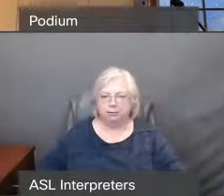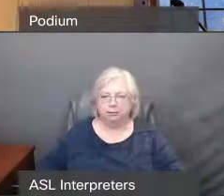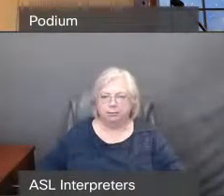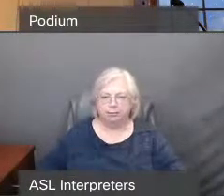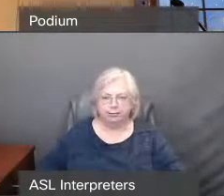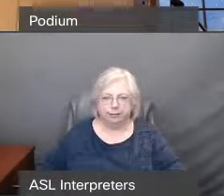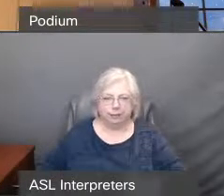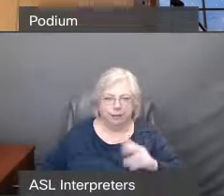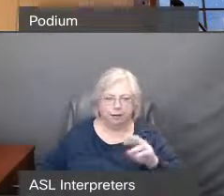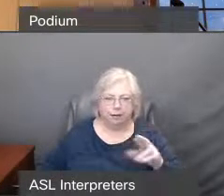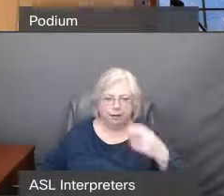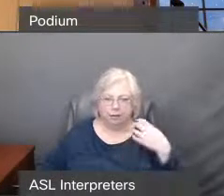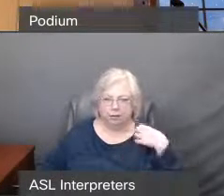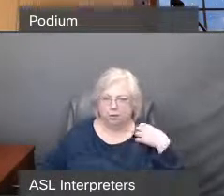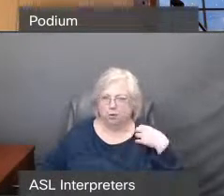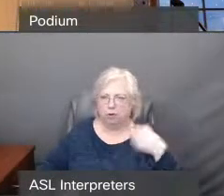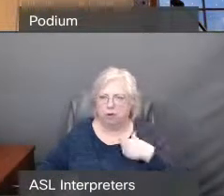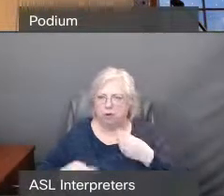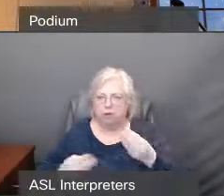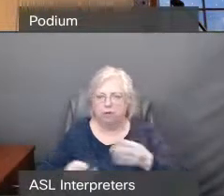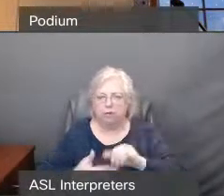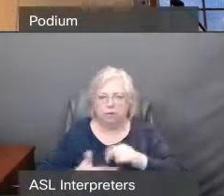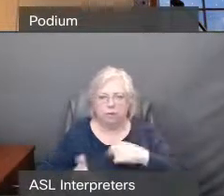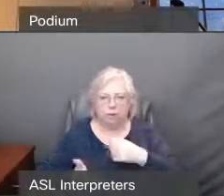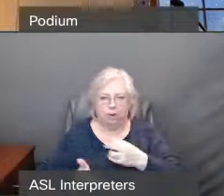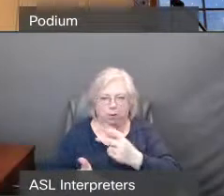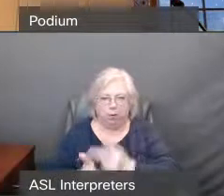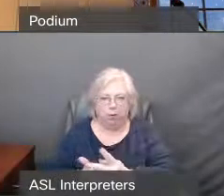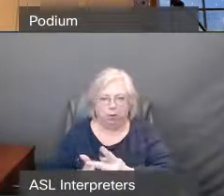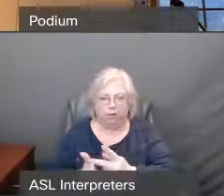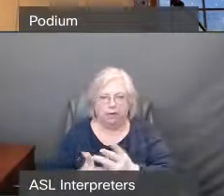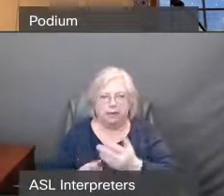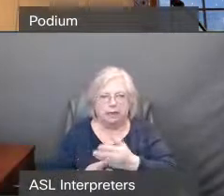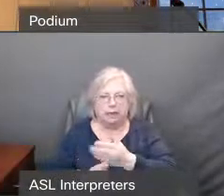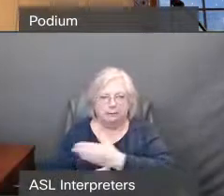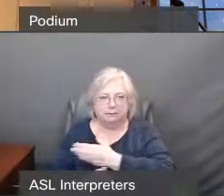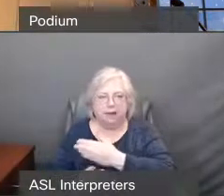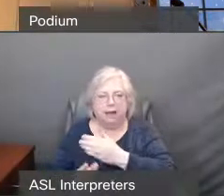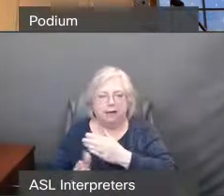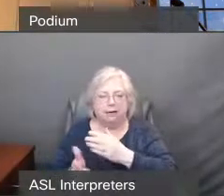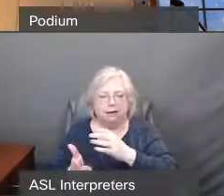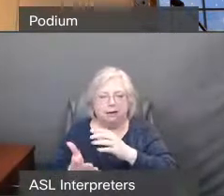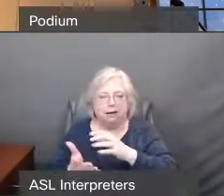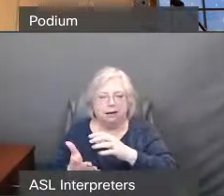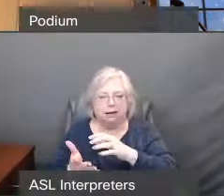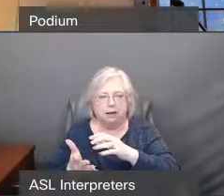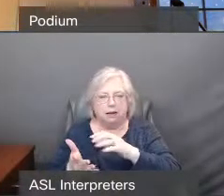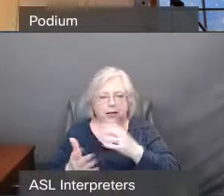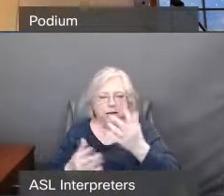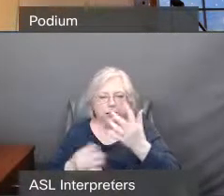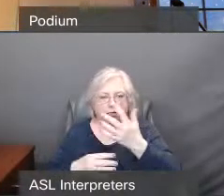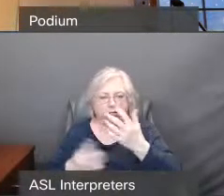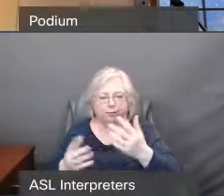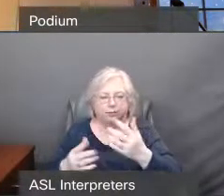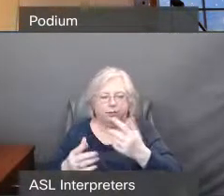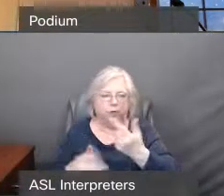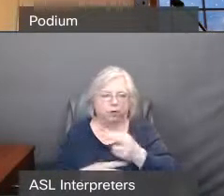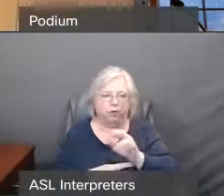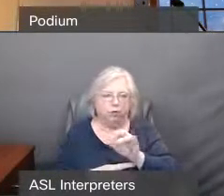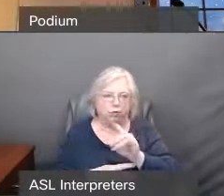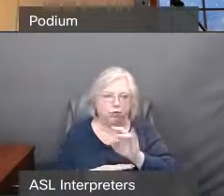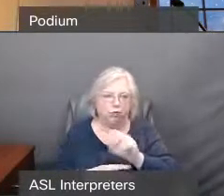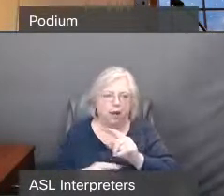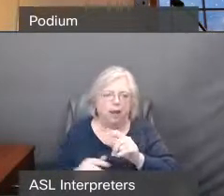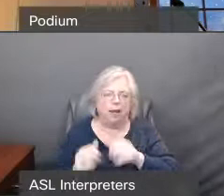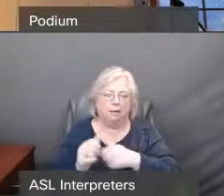Mr. Chairman, I move that we approve the advanced grading variance set forth in item 16, subject